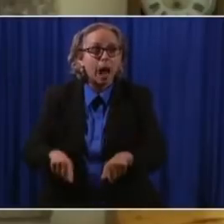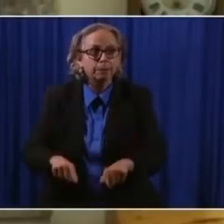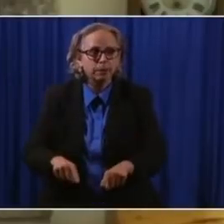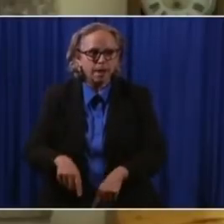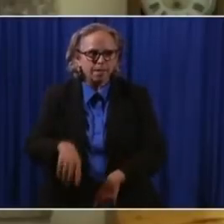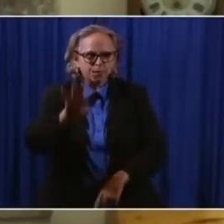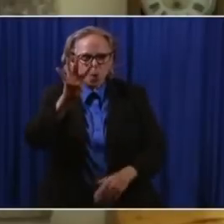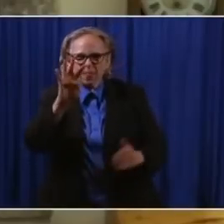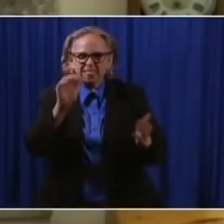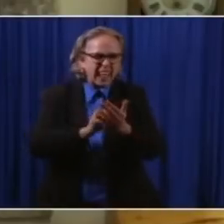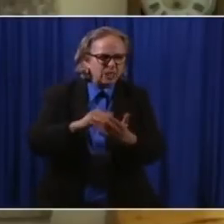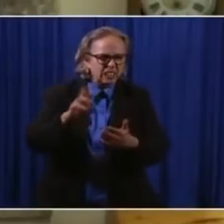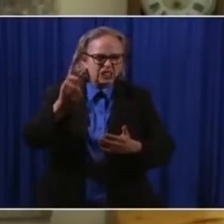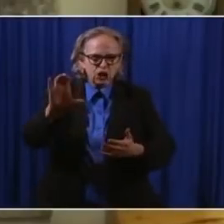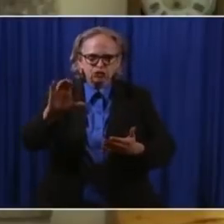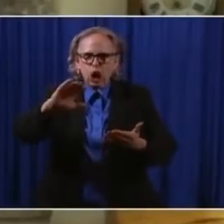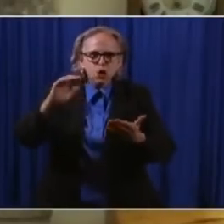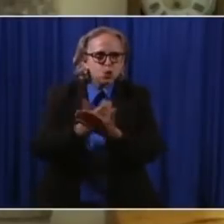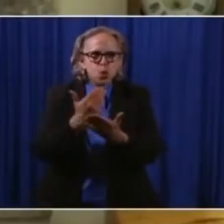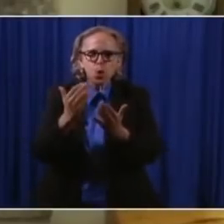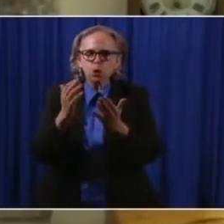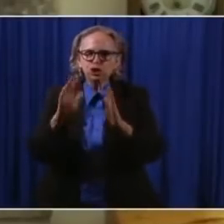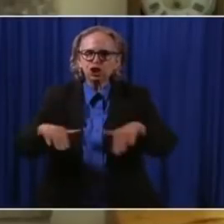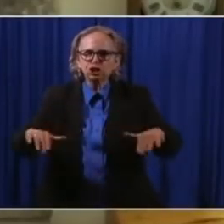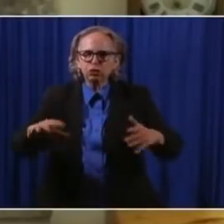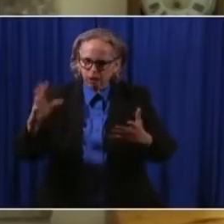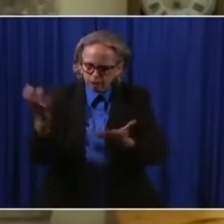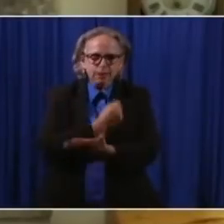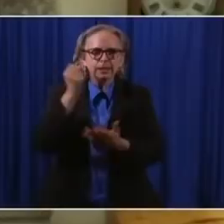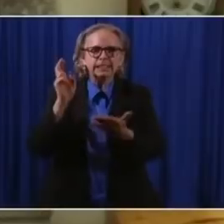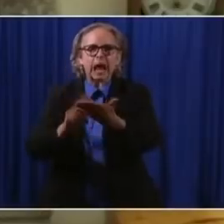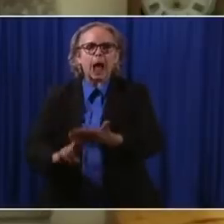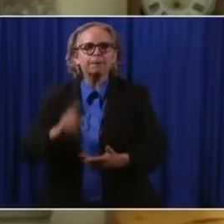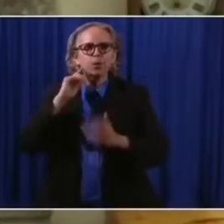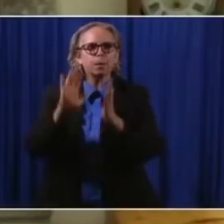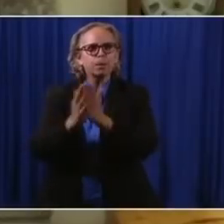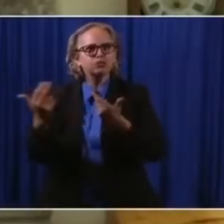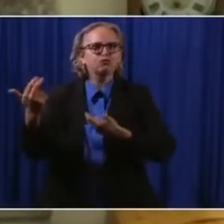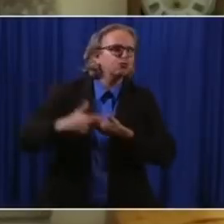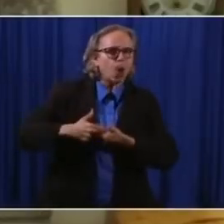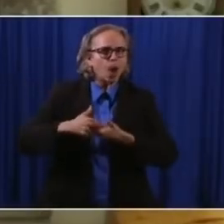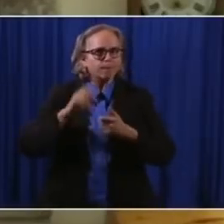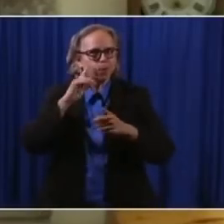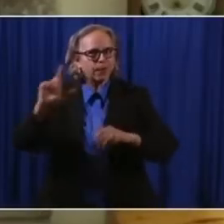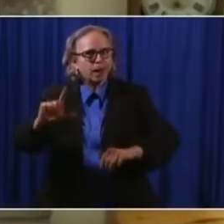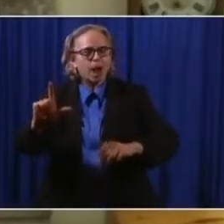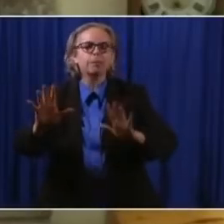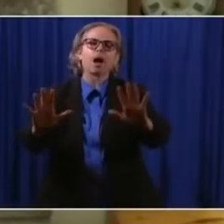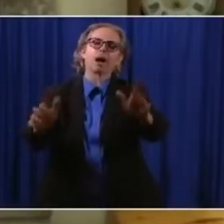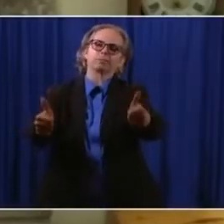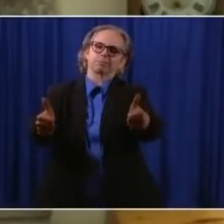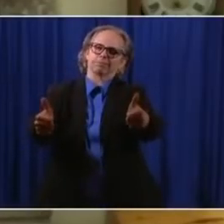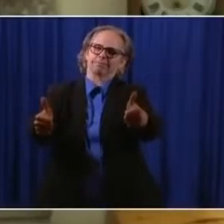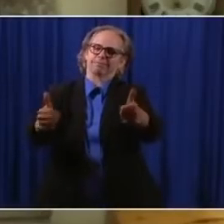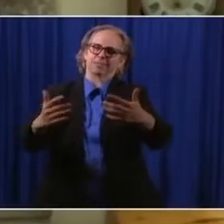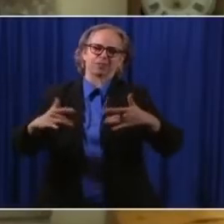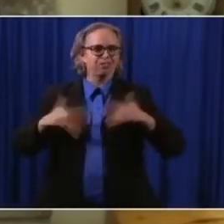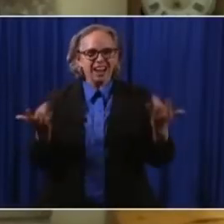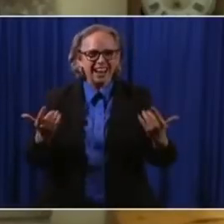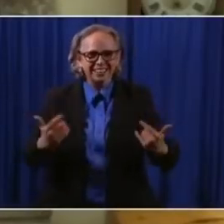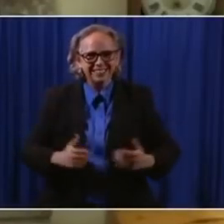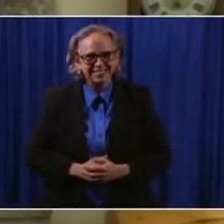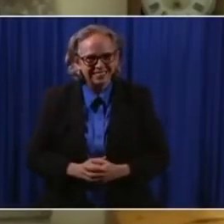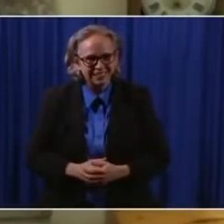4,600 more kids have been signed up. So we're very happy about that. And we invite anyone to sign your kids up, sign